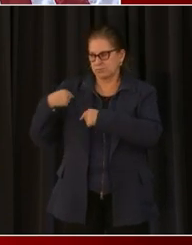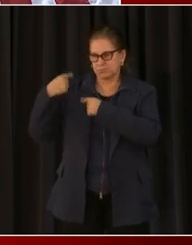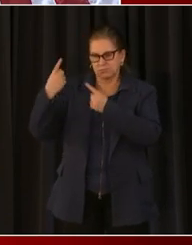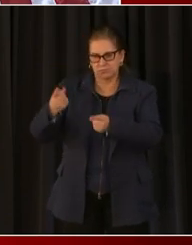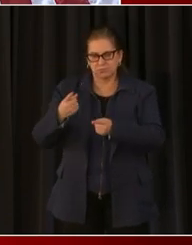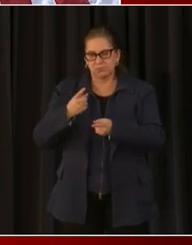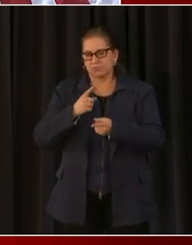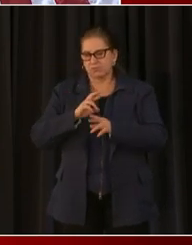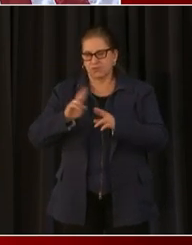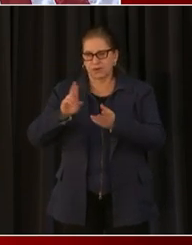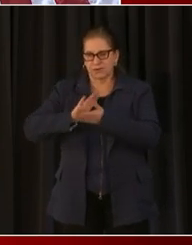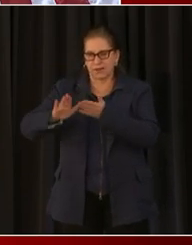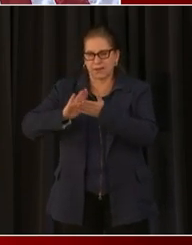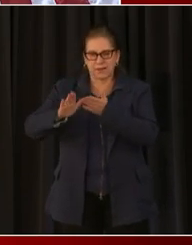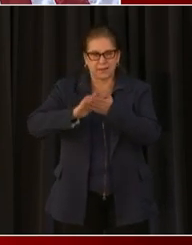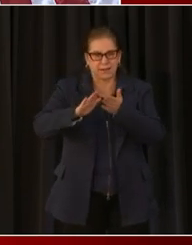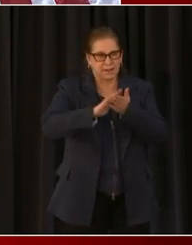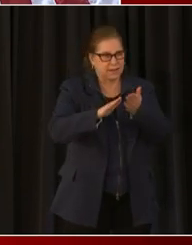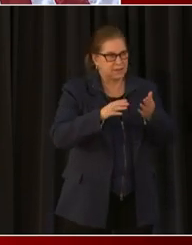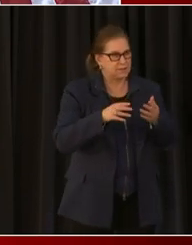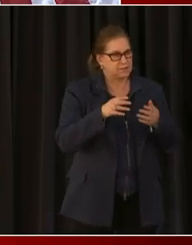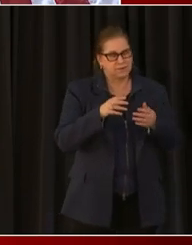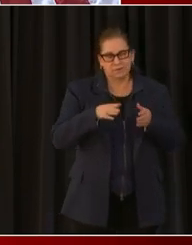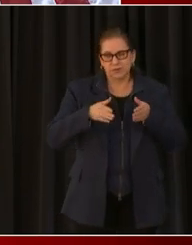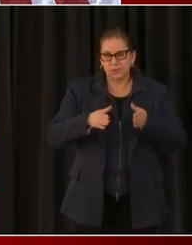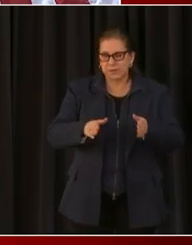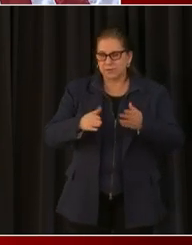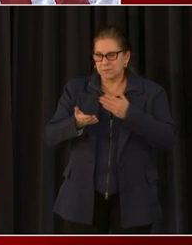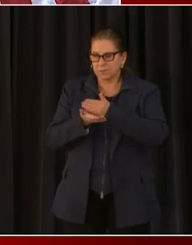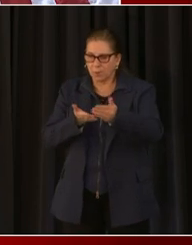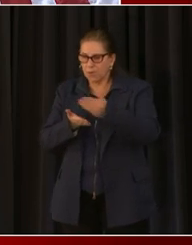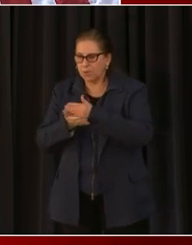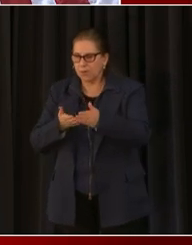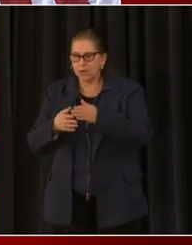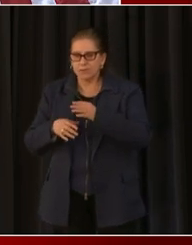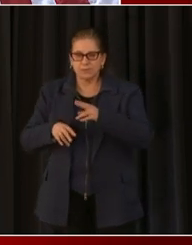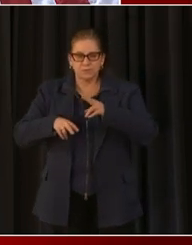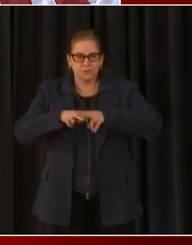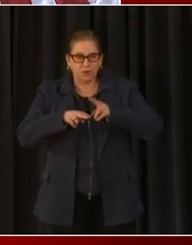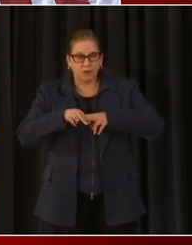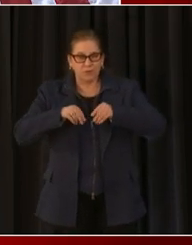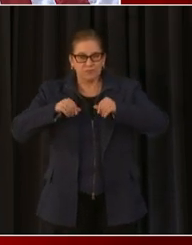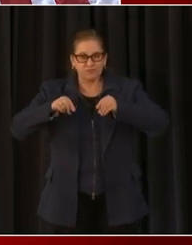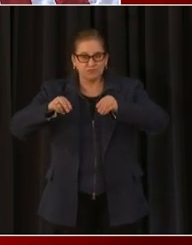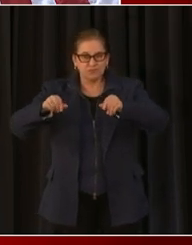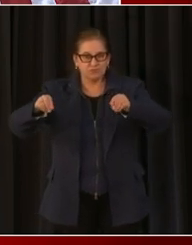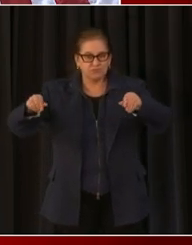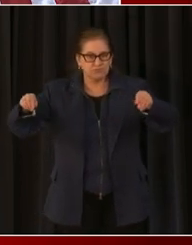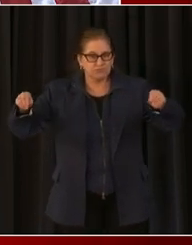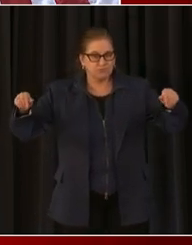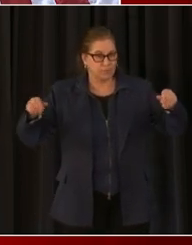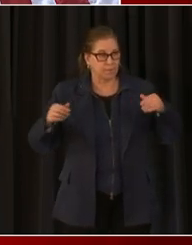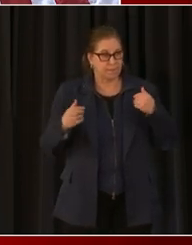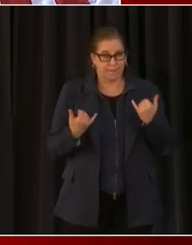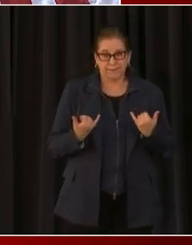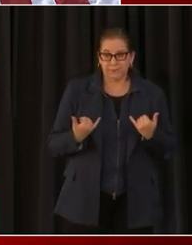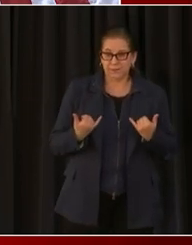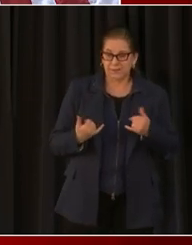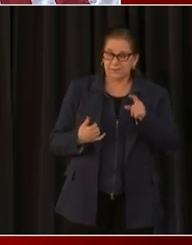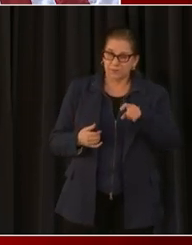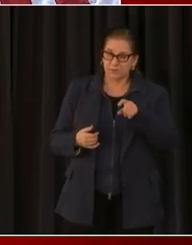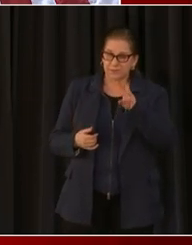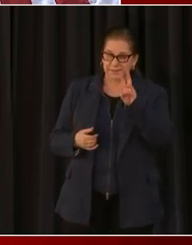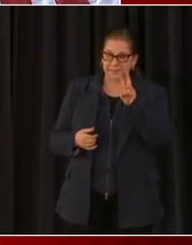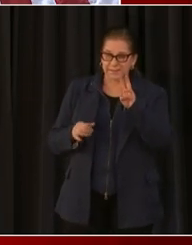of the system, treating the roadways. We had anticipated that there'd be up to 6 inches of snow in the